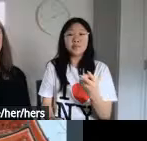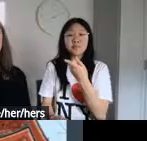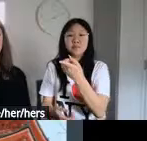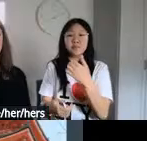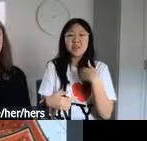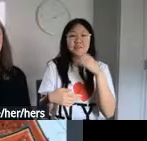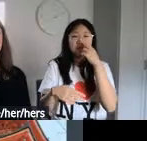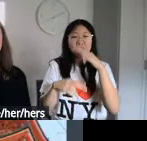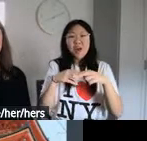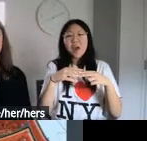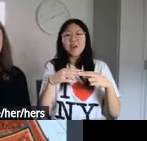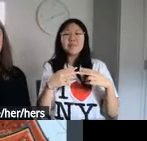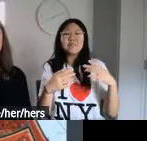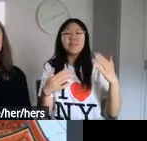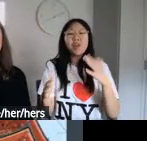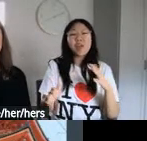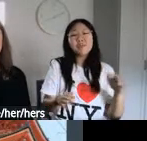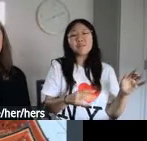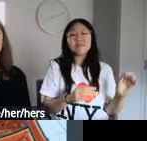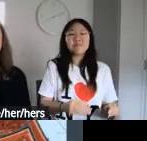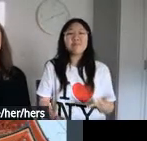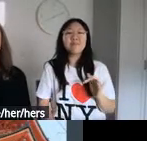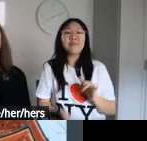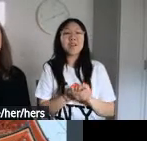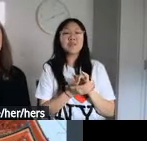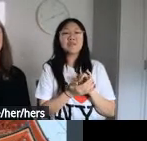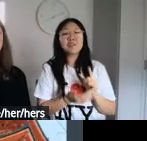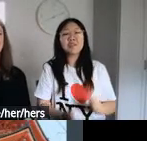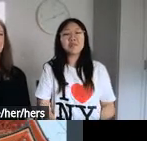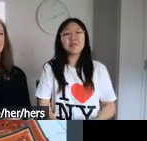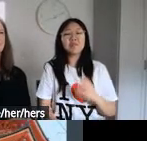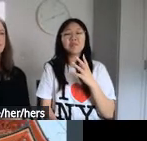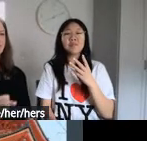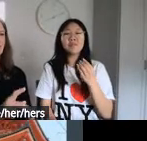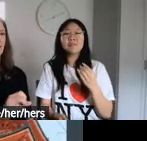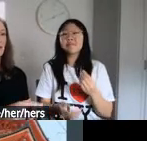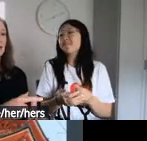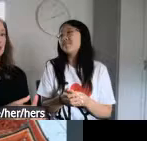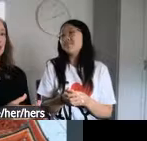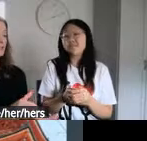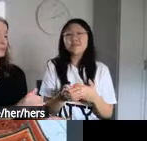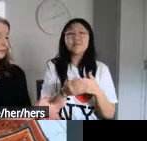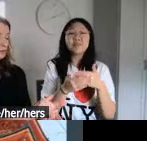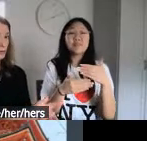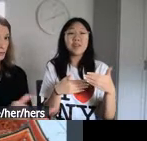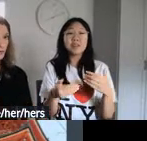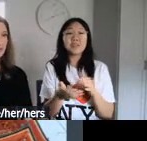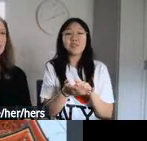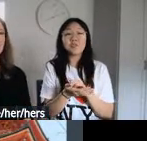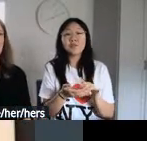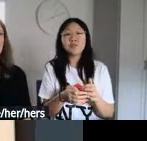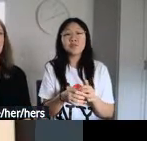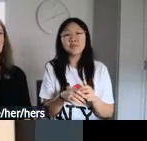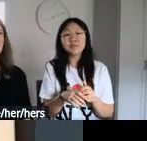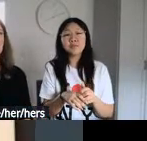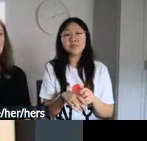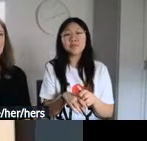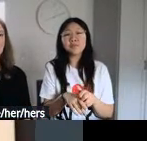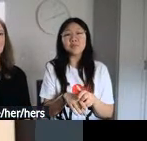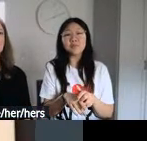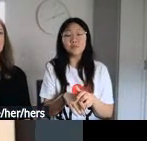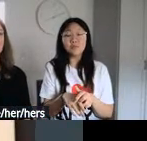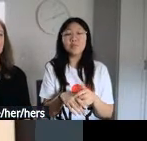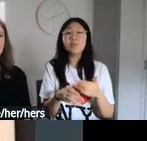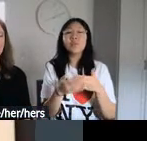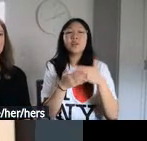train, and this is the sign for that. And that was really fun to learn those things. That's all I wanted to say. Oh, yeah.